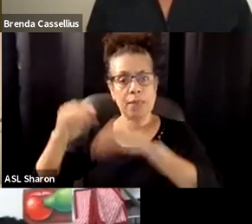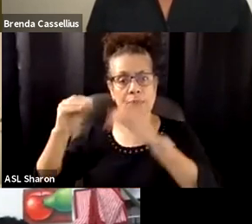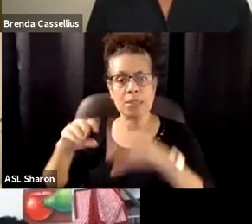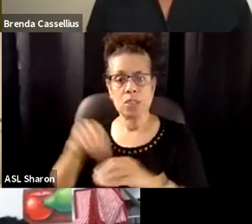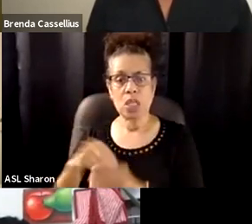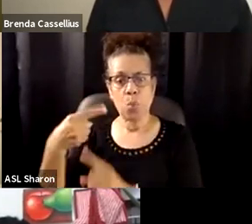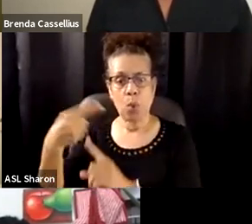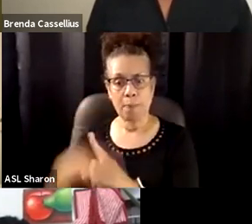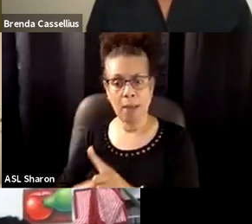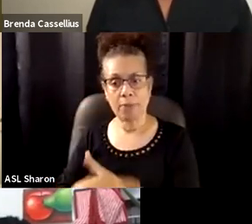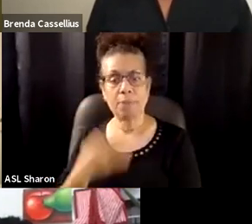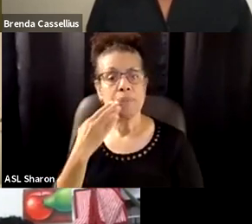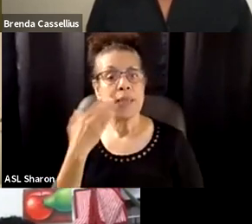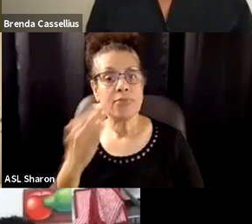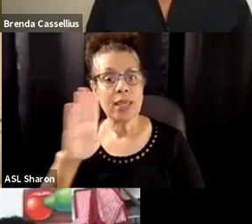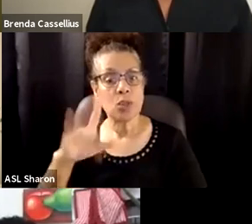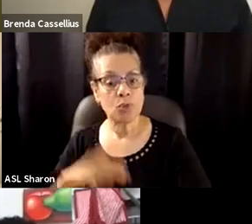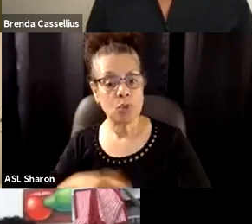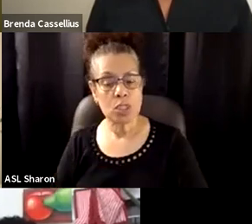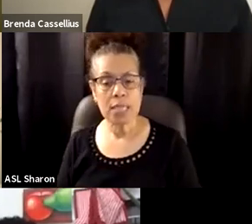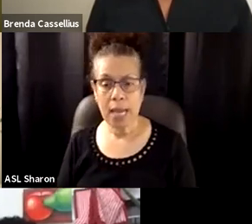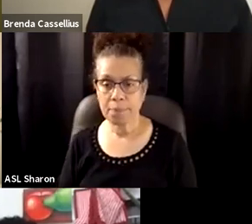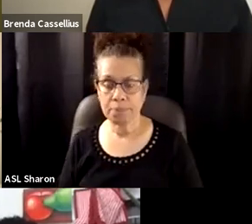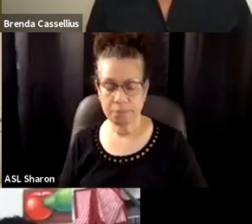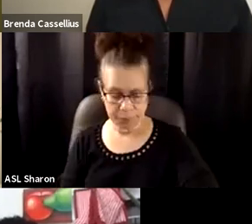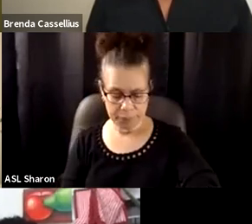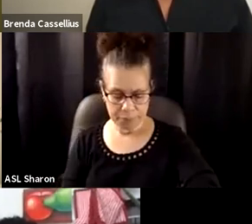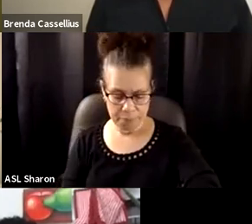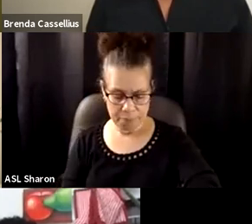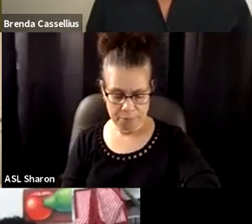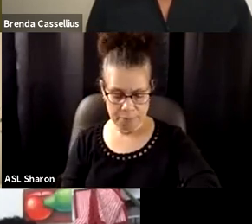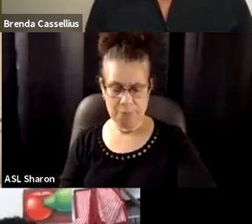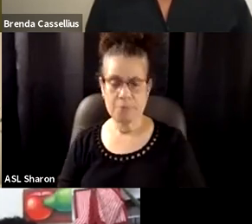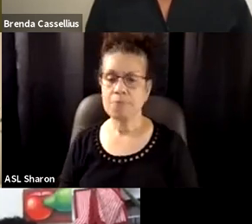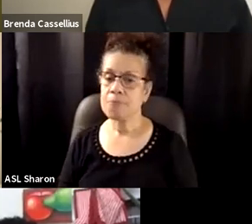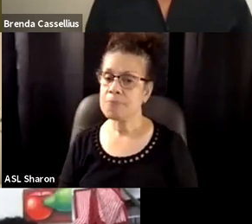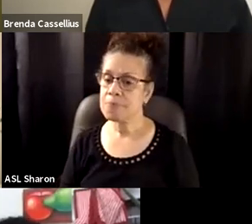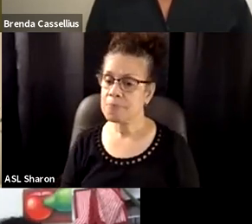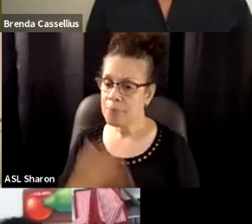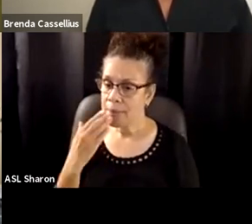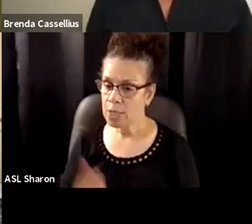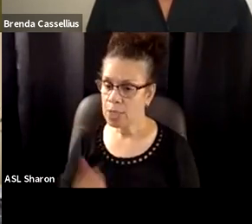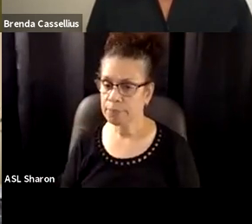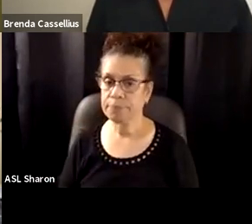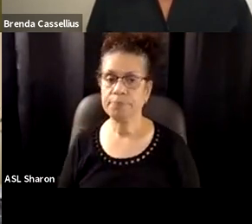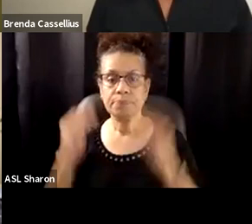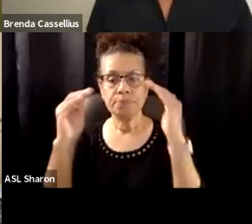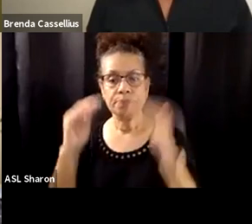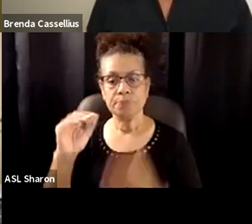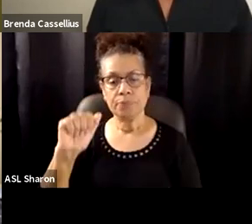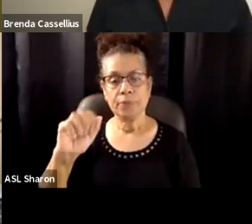month thank you for your time thank you our next speaker is ander